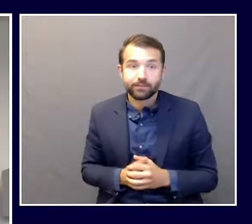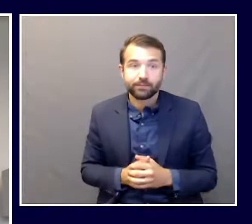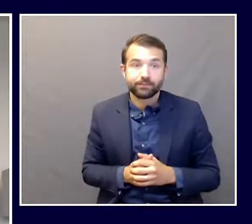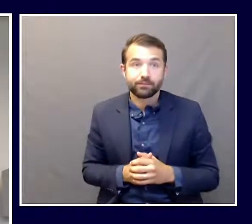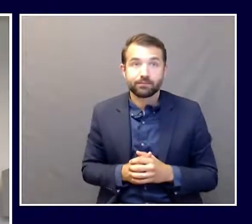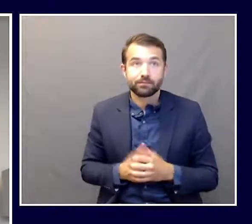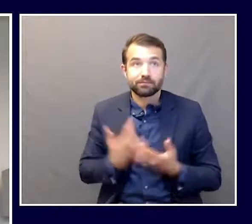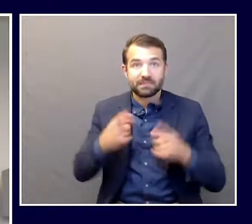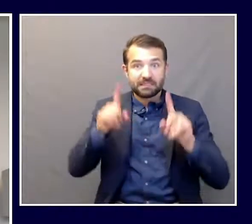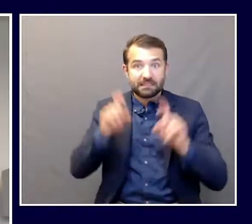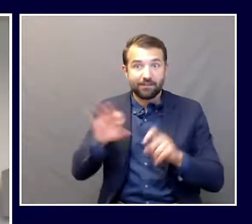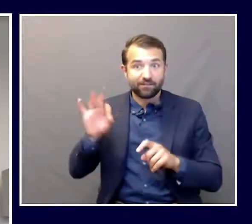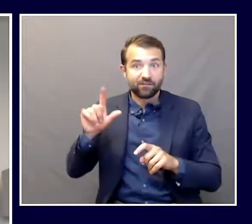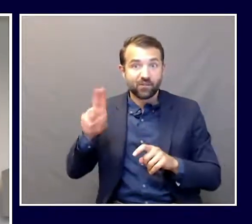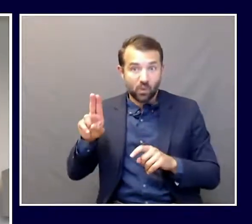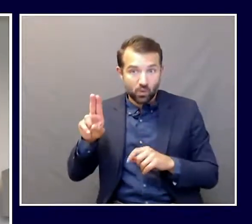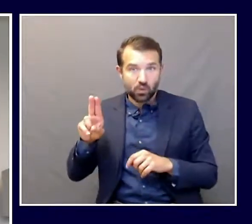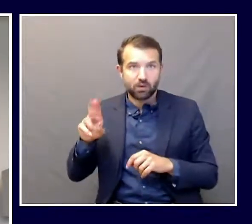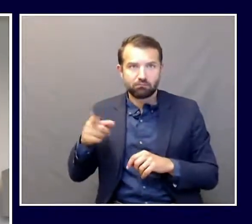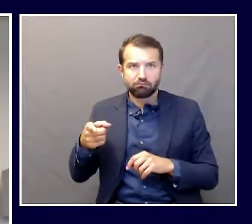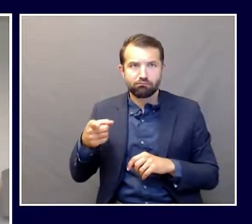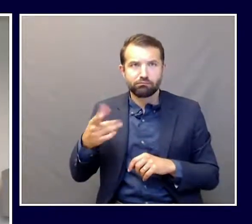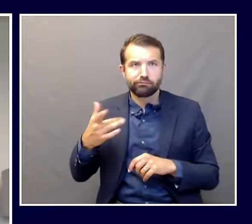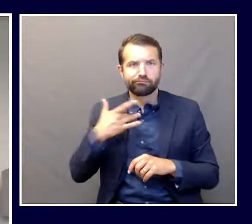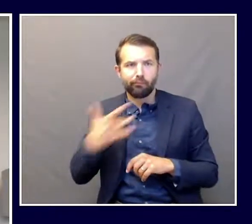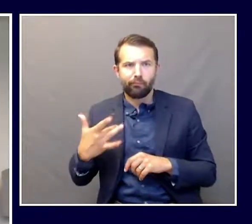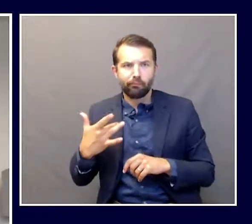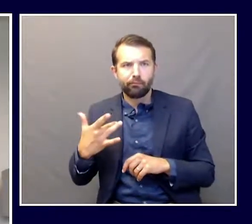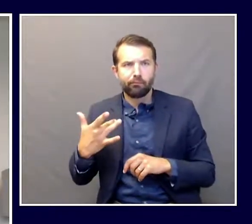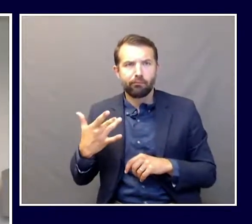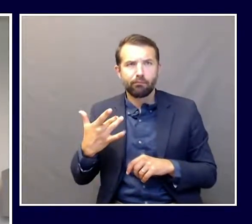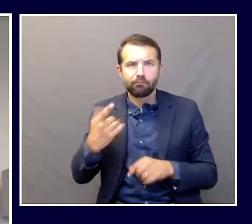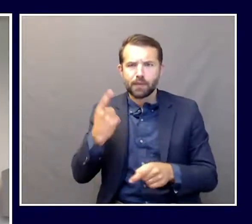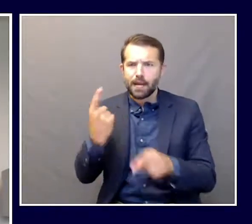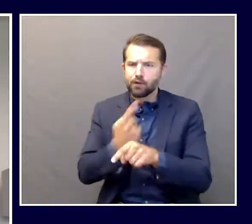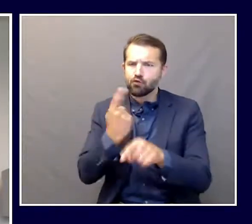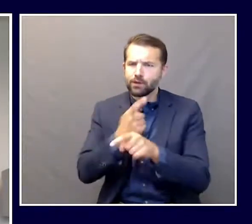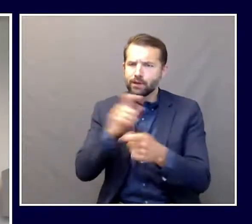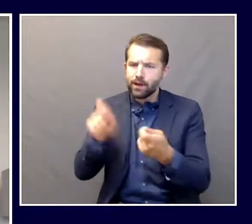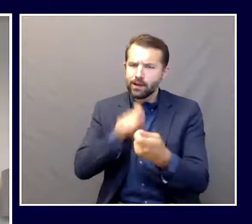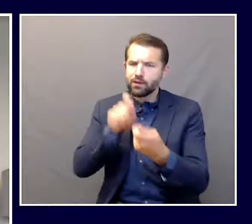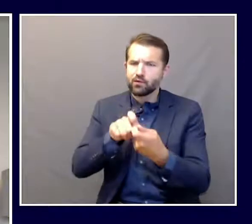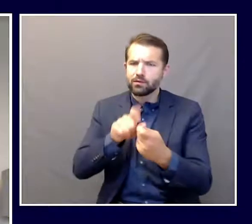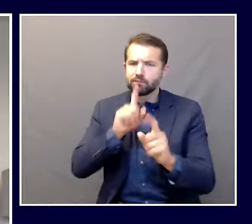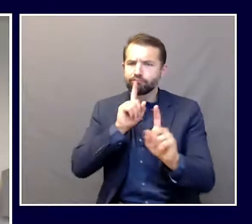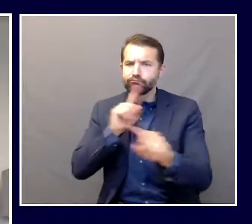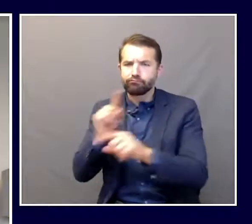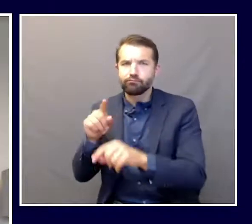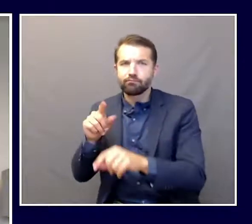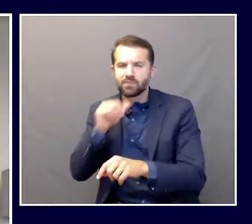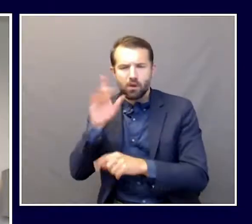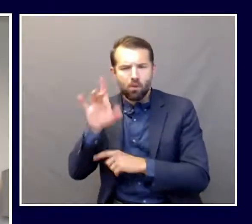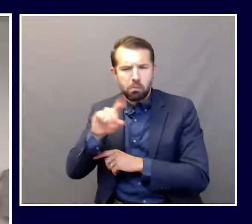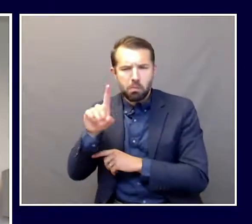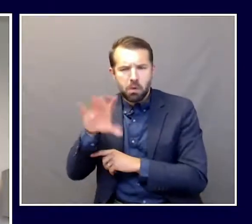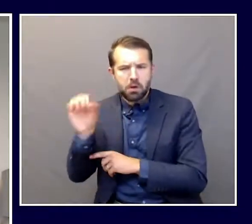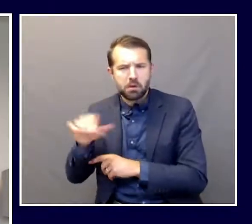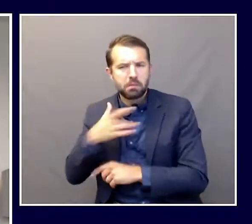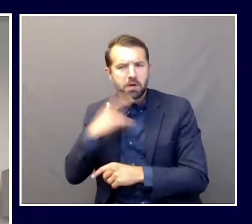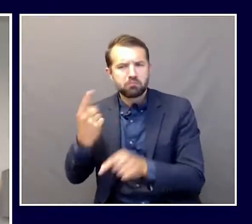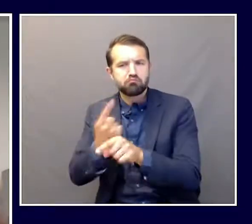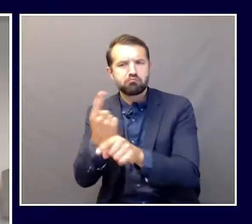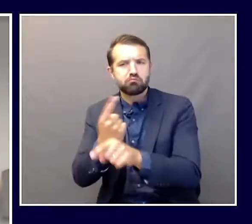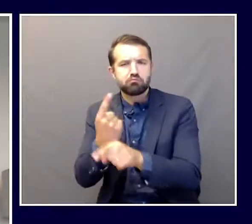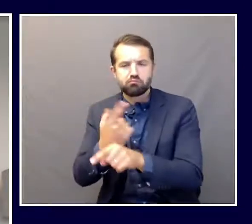100%. There are also a number of other viruses and bacteria that can cause very similar types of illnesses from